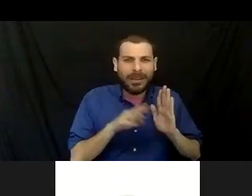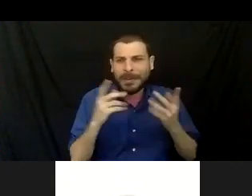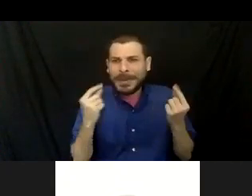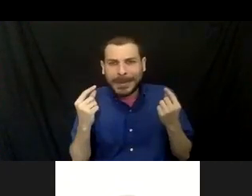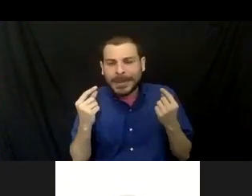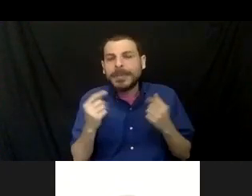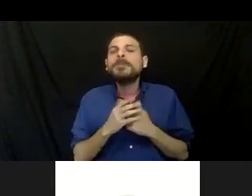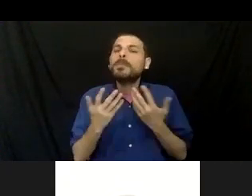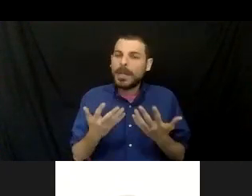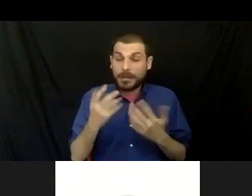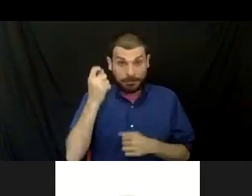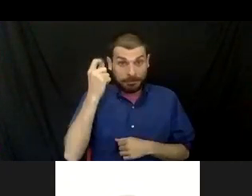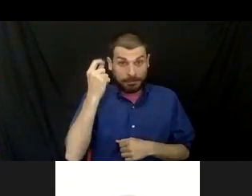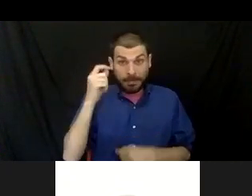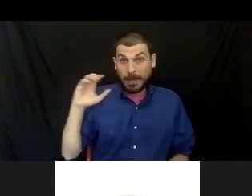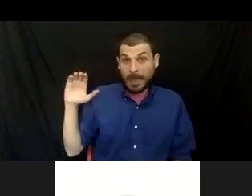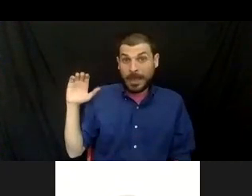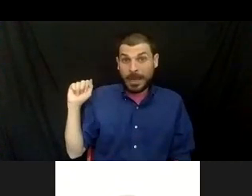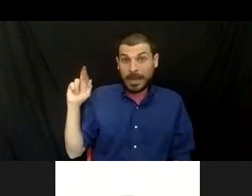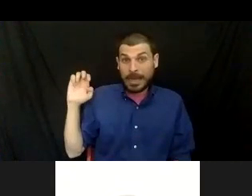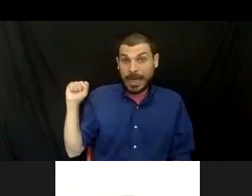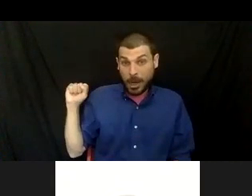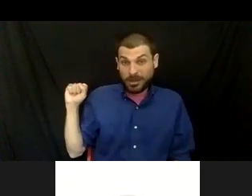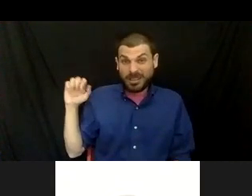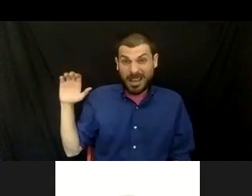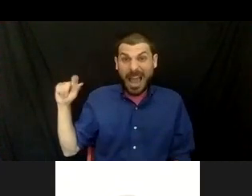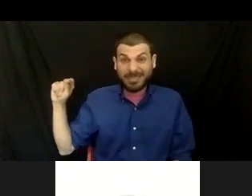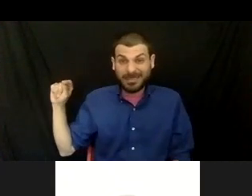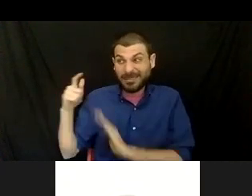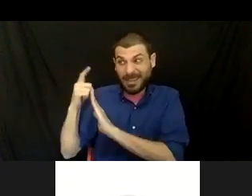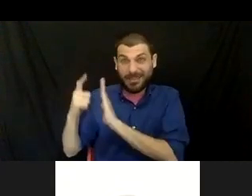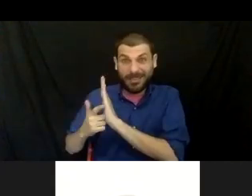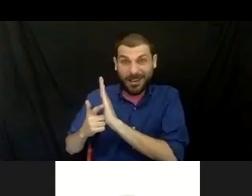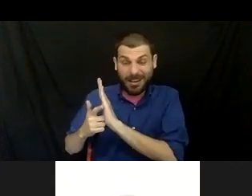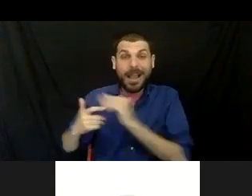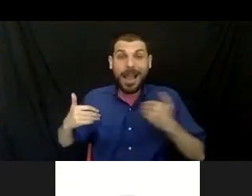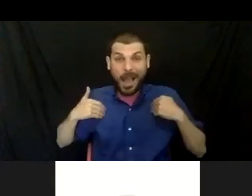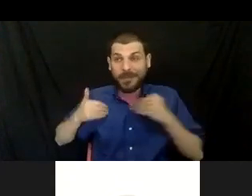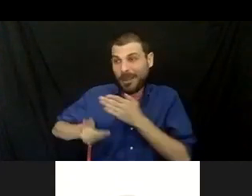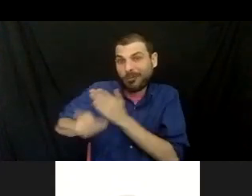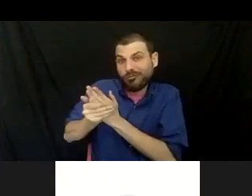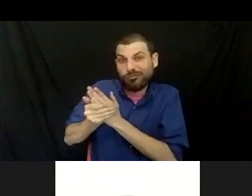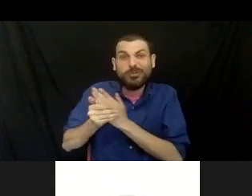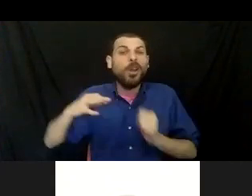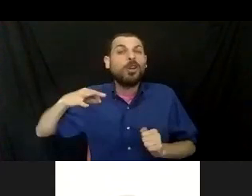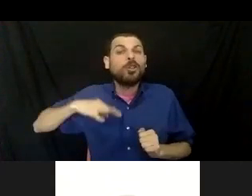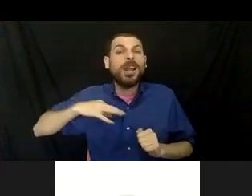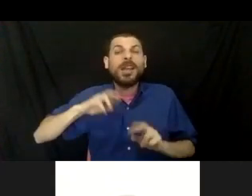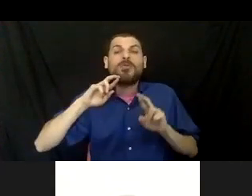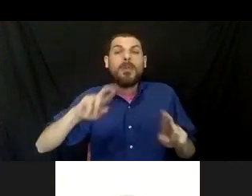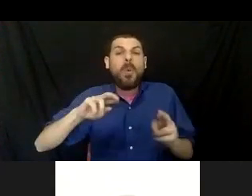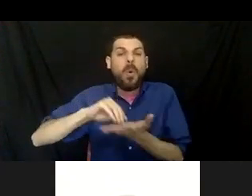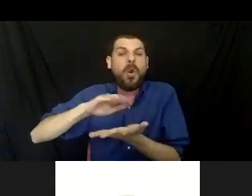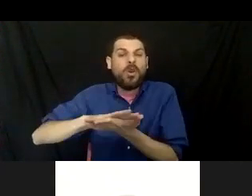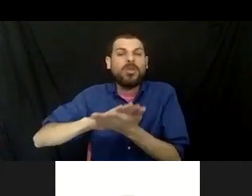Well, the CARES Act has an answer for that. It put a new credit reporting rule into effect